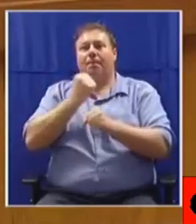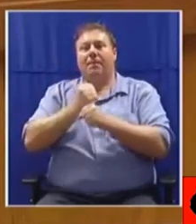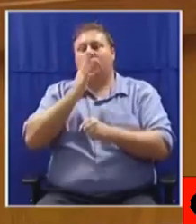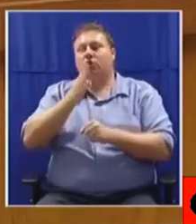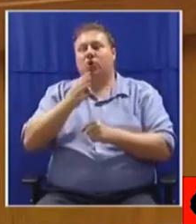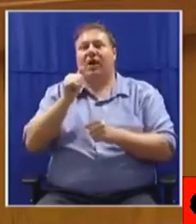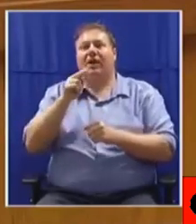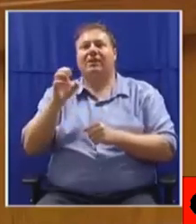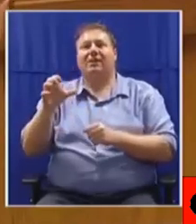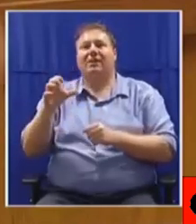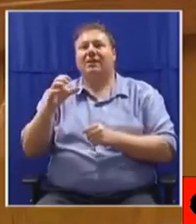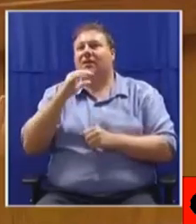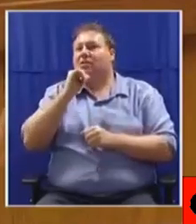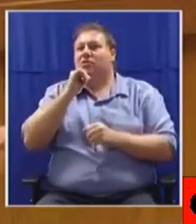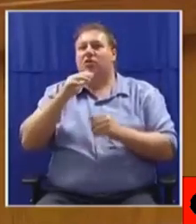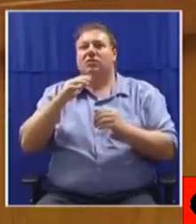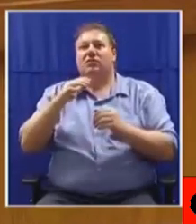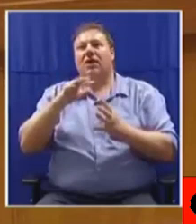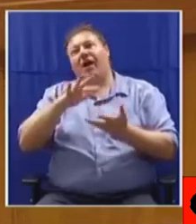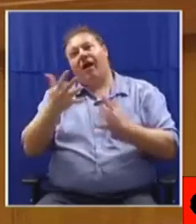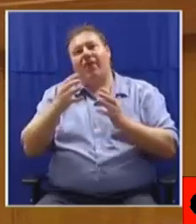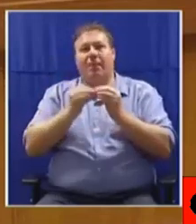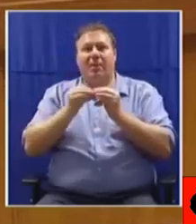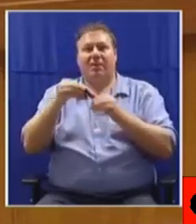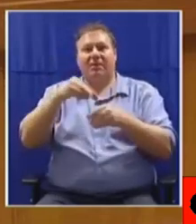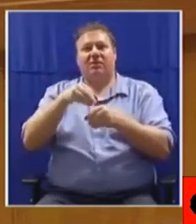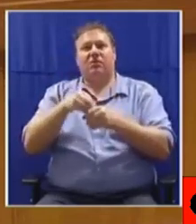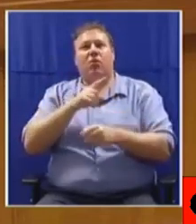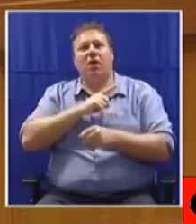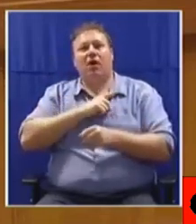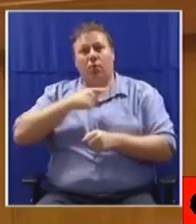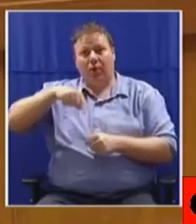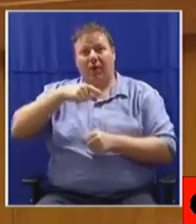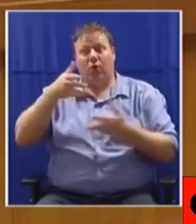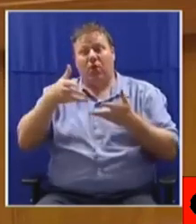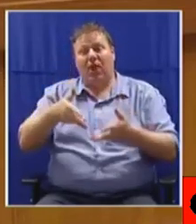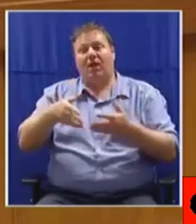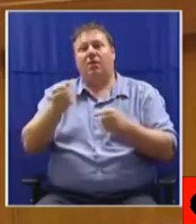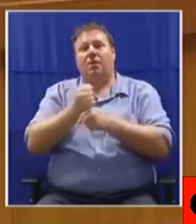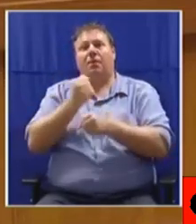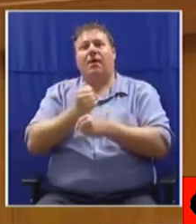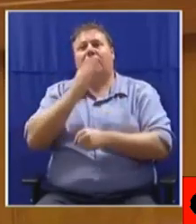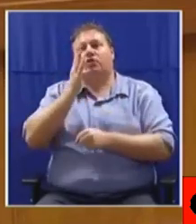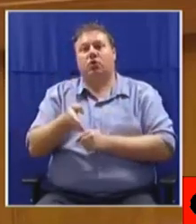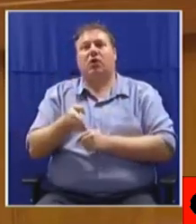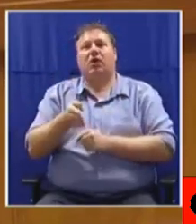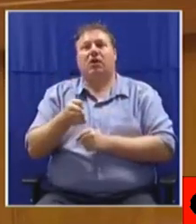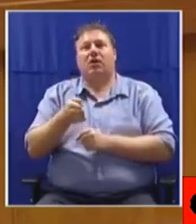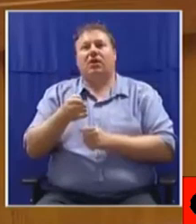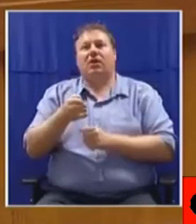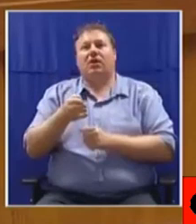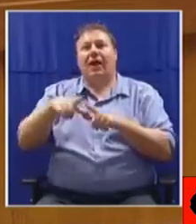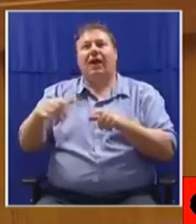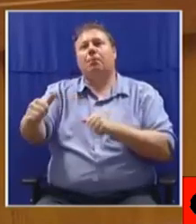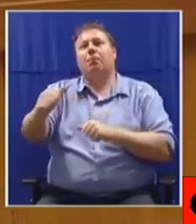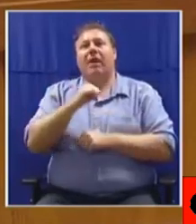introduce artificial amendments, because we are here to make sure that we get our land